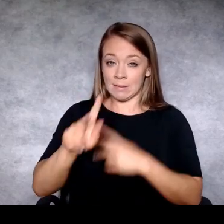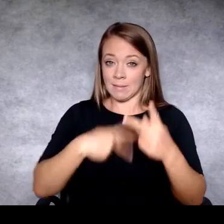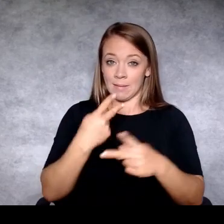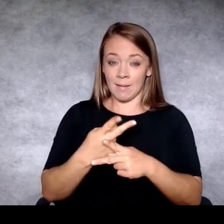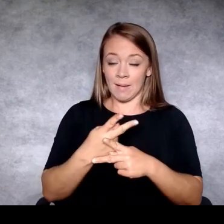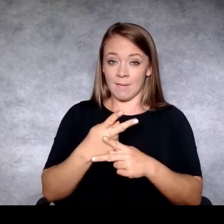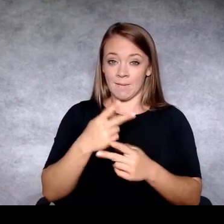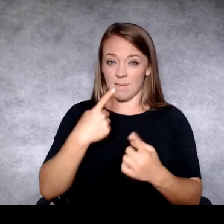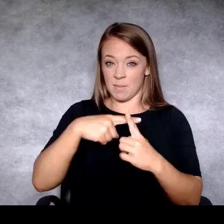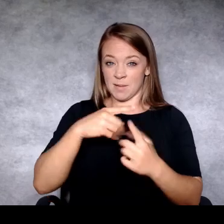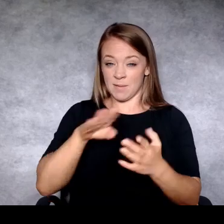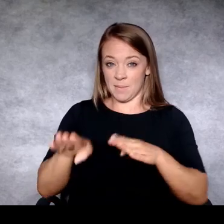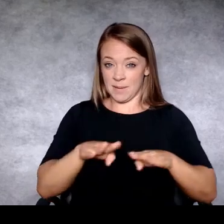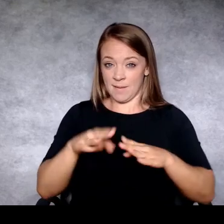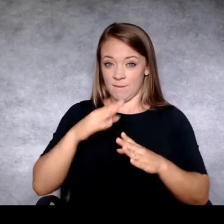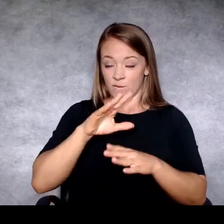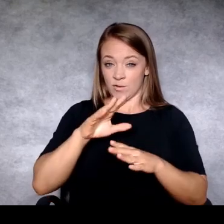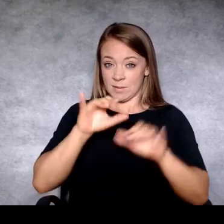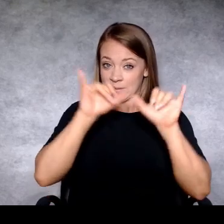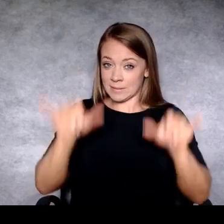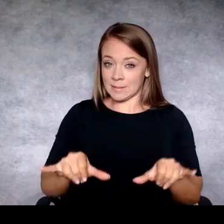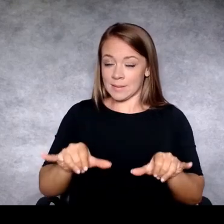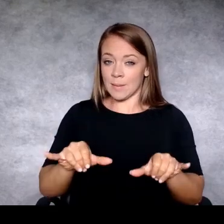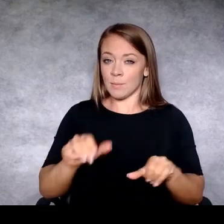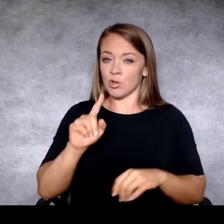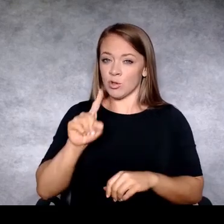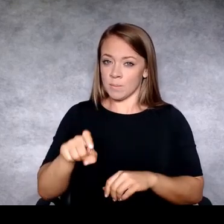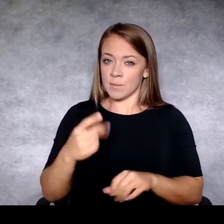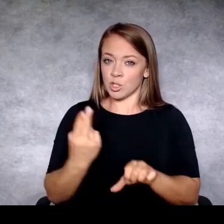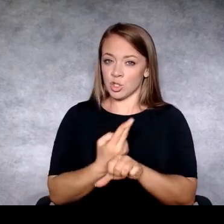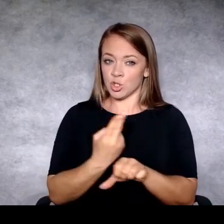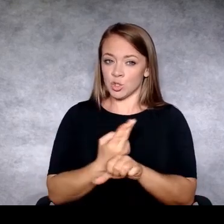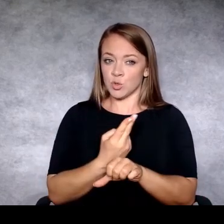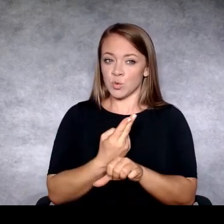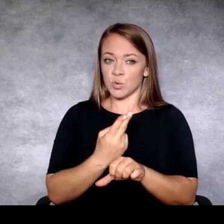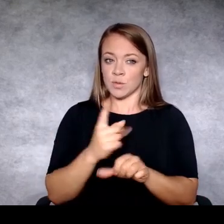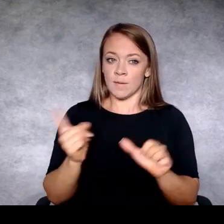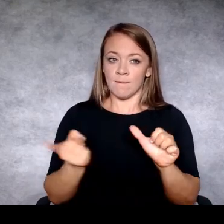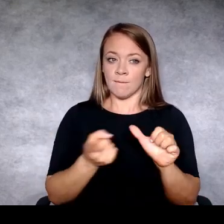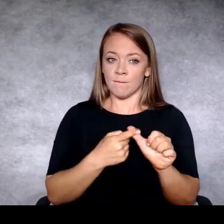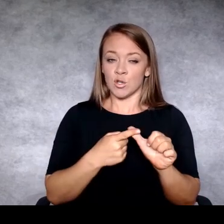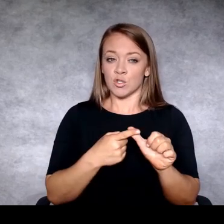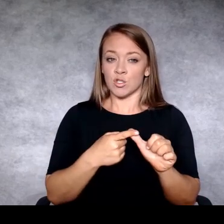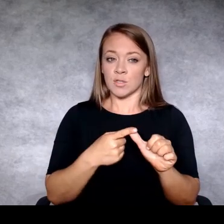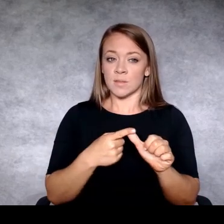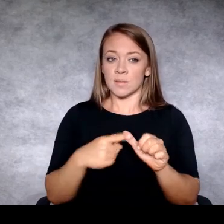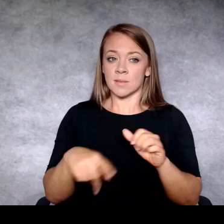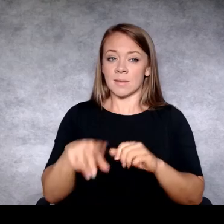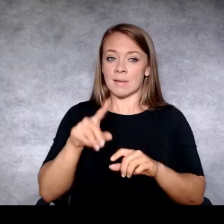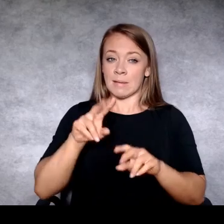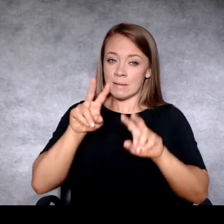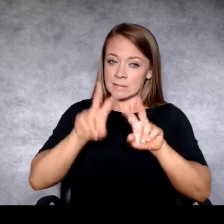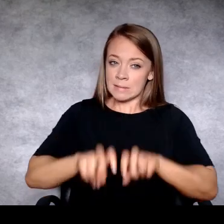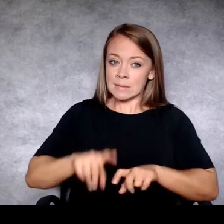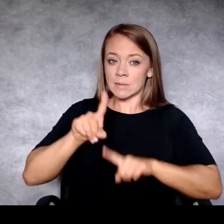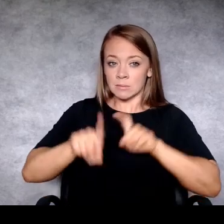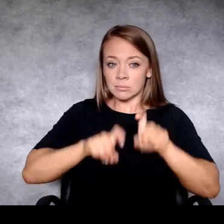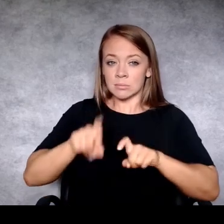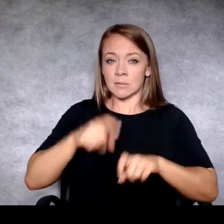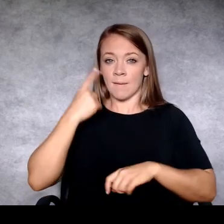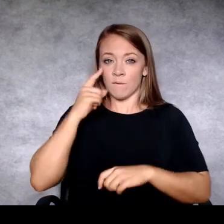to begin by determining preferred reinforcers. This can be done through formal preference assessments, surveys to